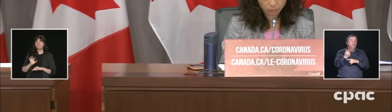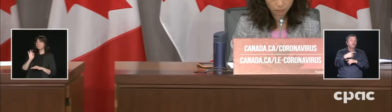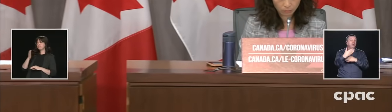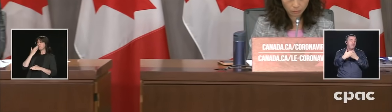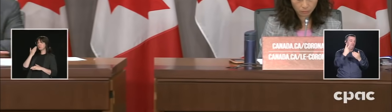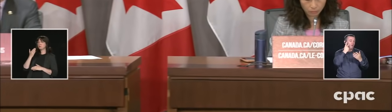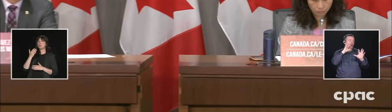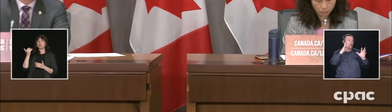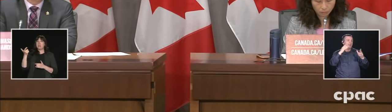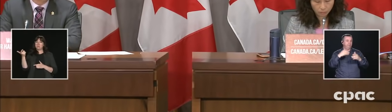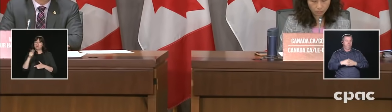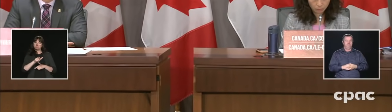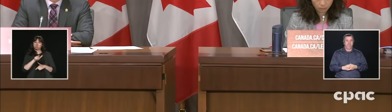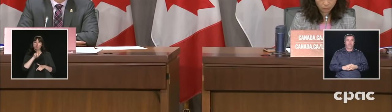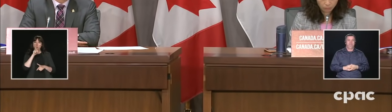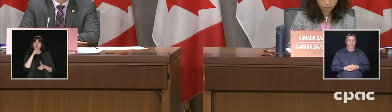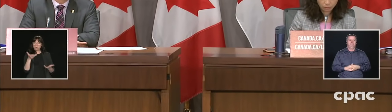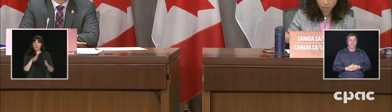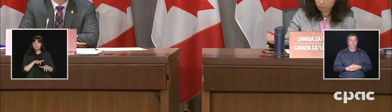Stevie?